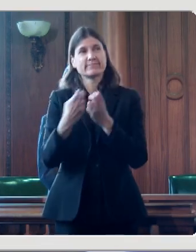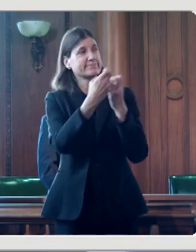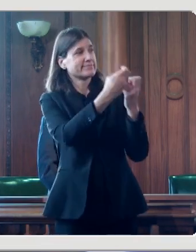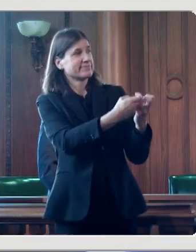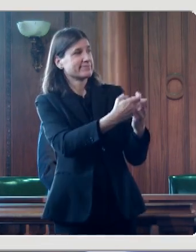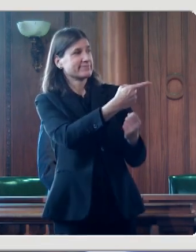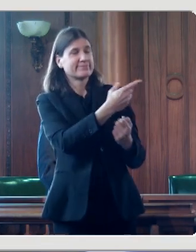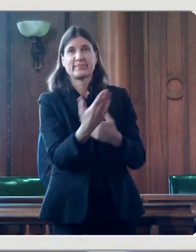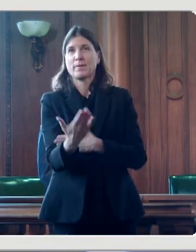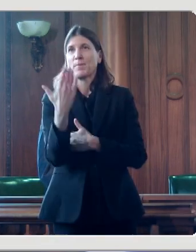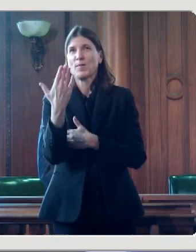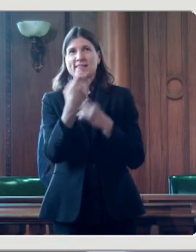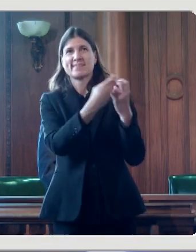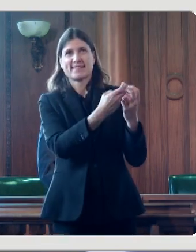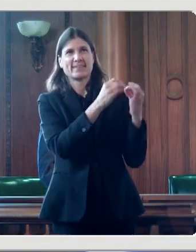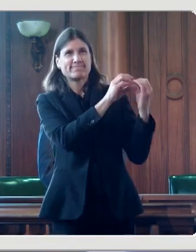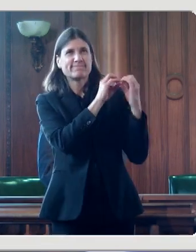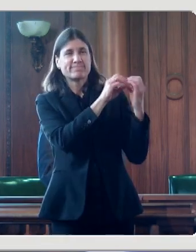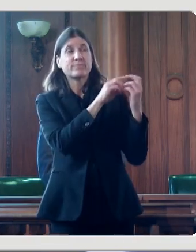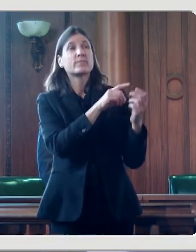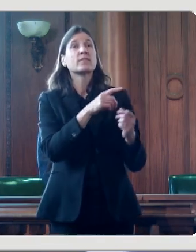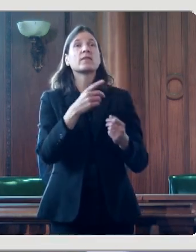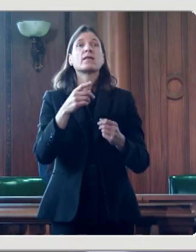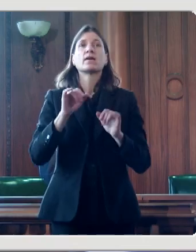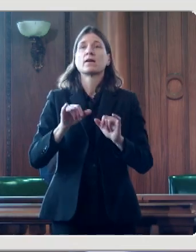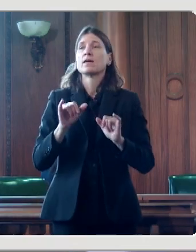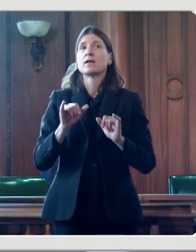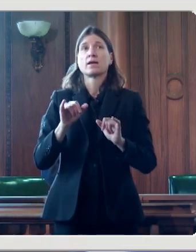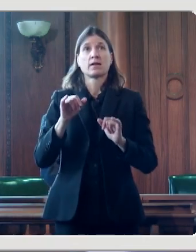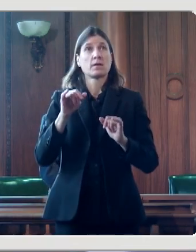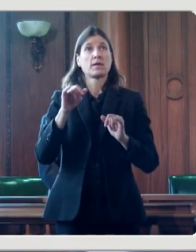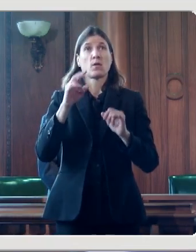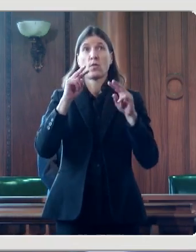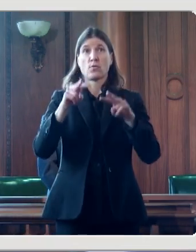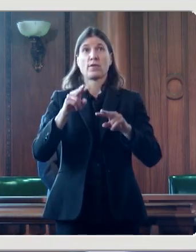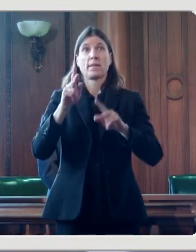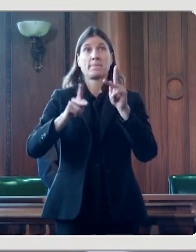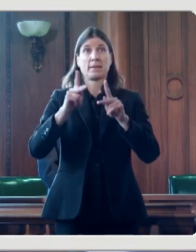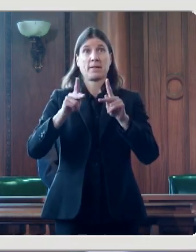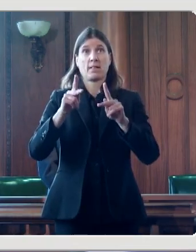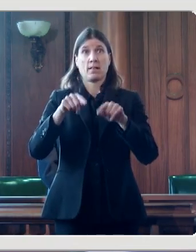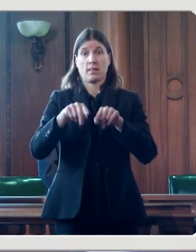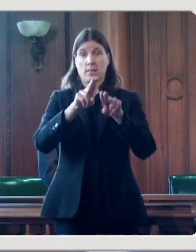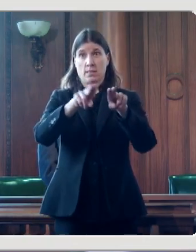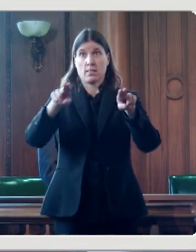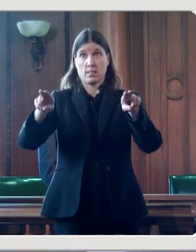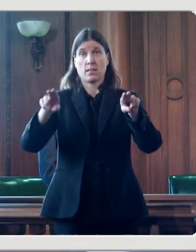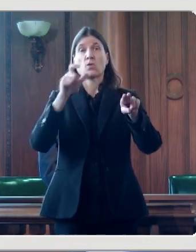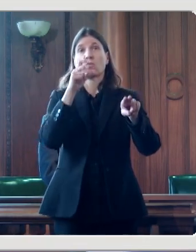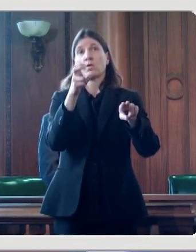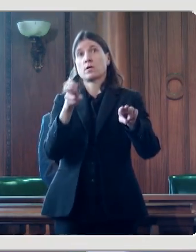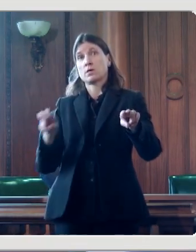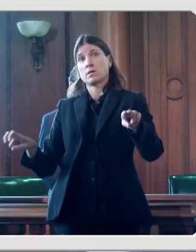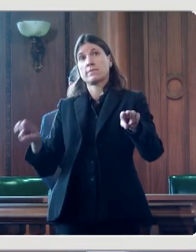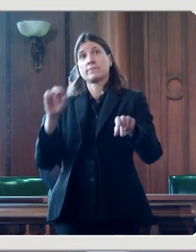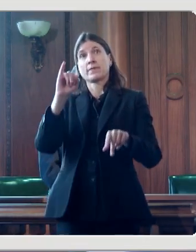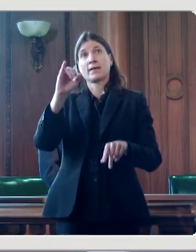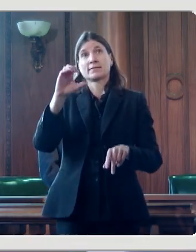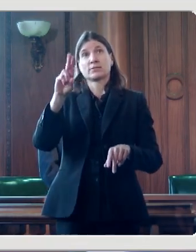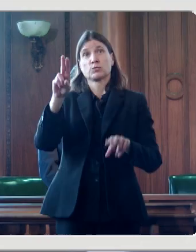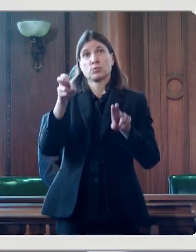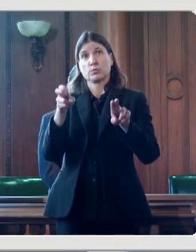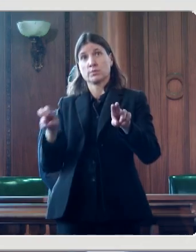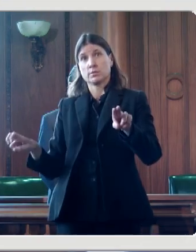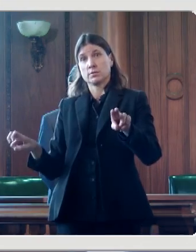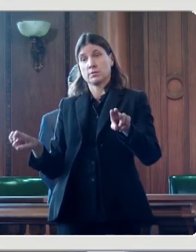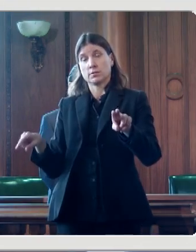in ICU admissions and percentages in Western Mass versus Eastern Mass. And I don't think either one of us has the answer to that, but it certainly is something